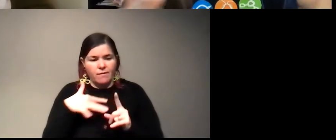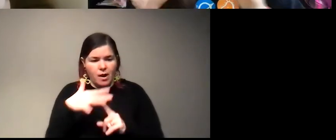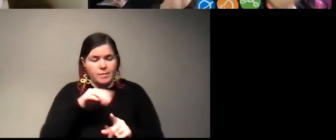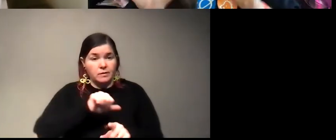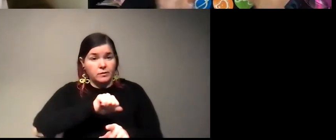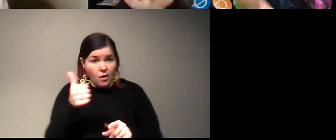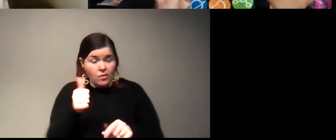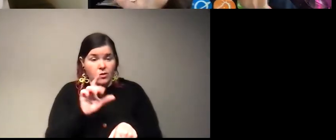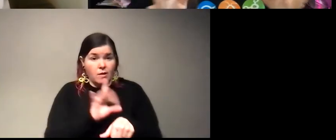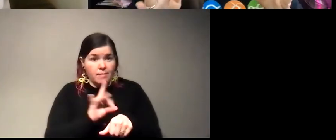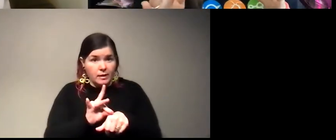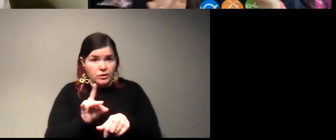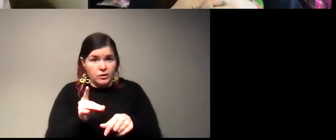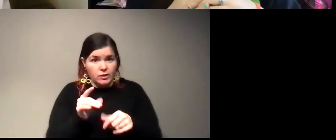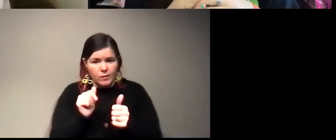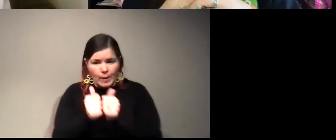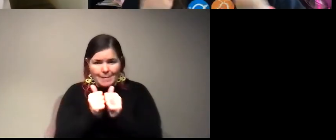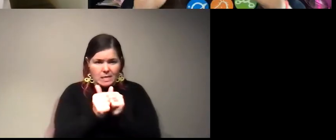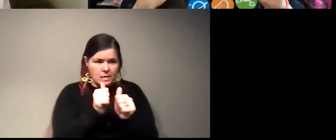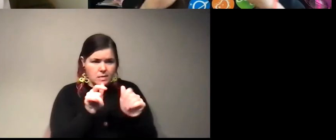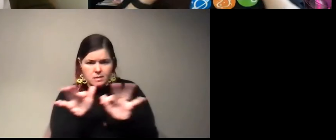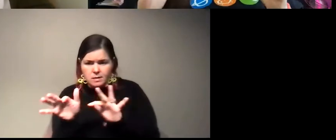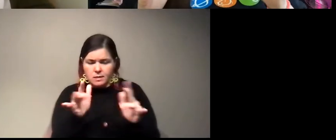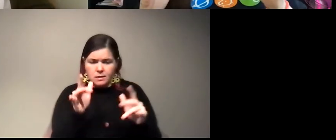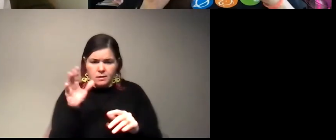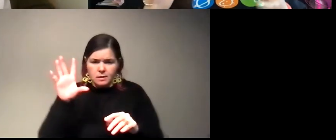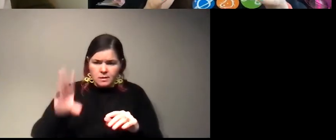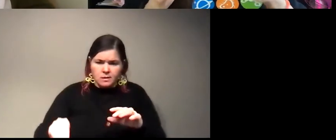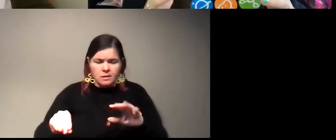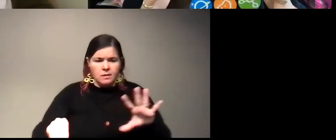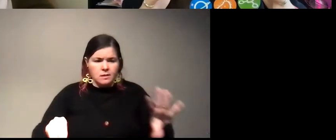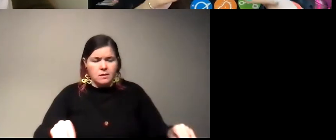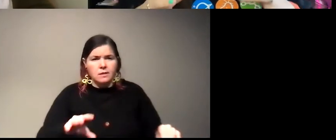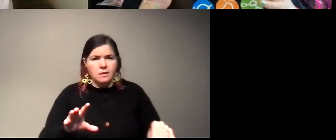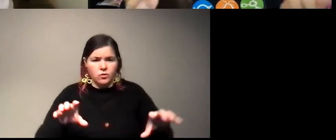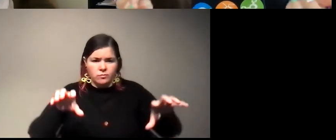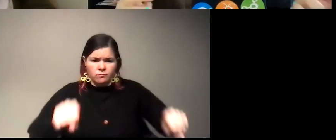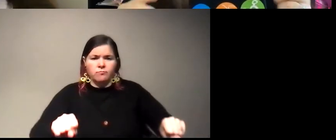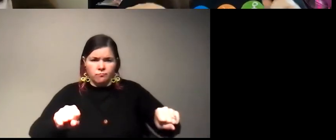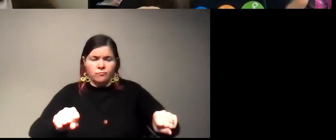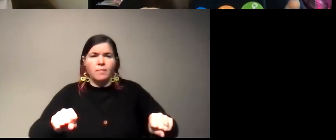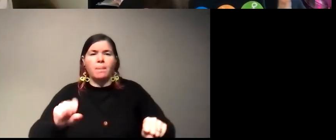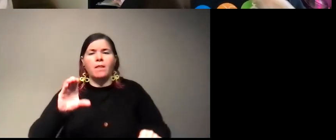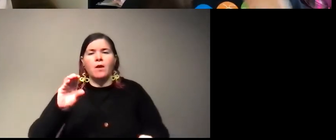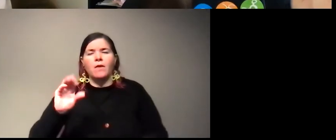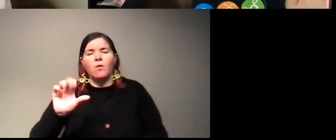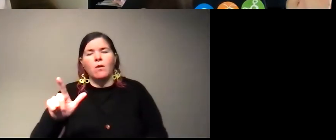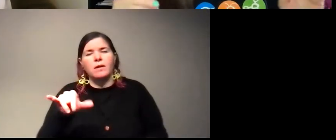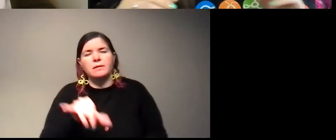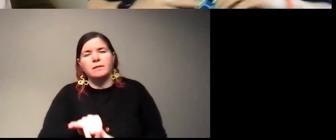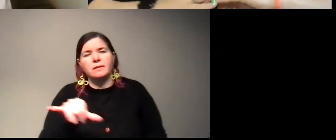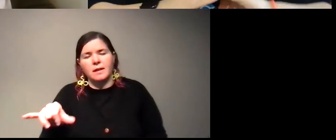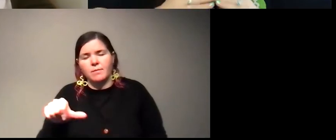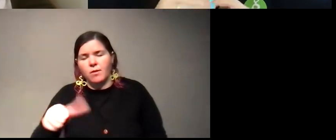bacteria, and they kind of need to compete with other bacteria to stake their ground. And I think coral do this too with other corals for